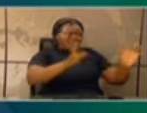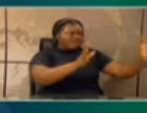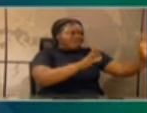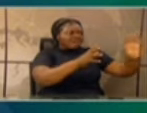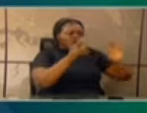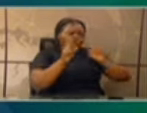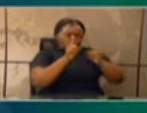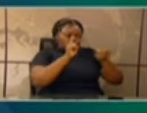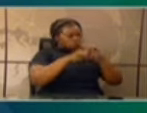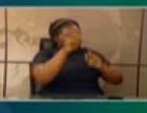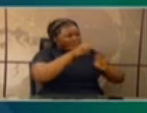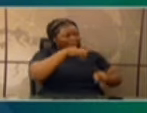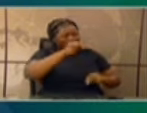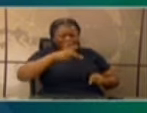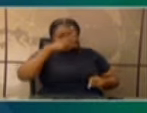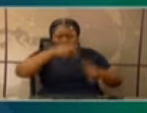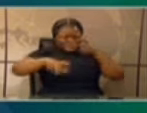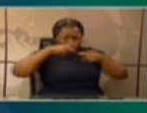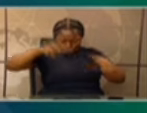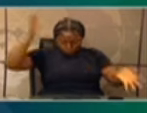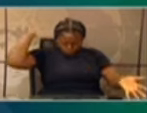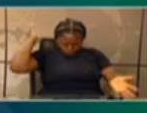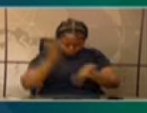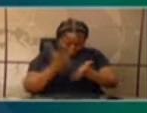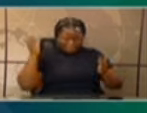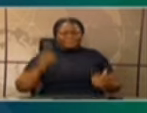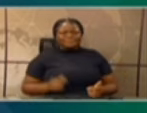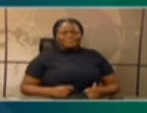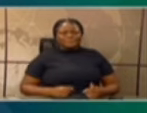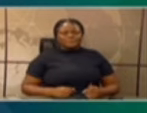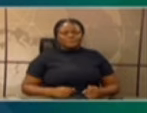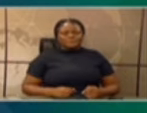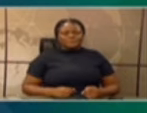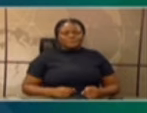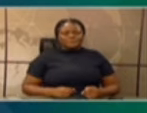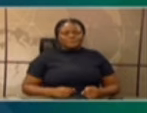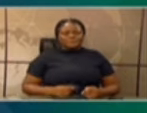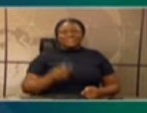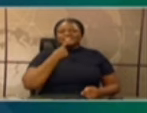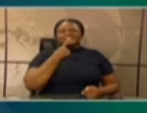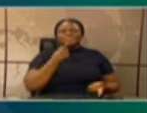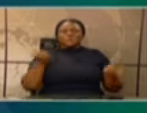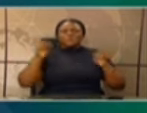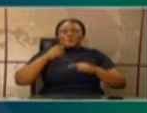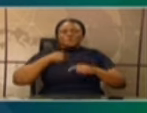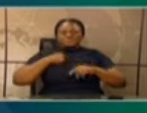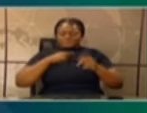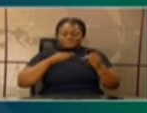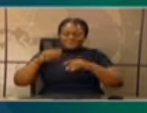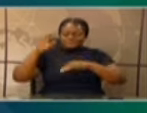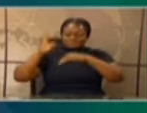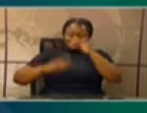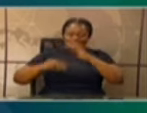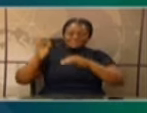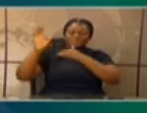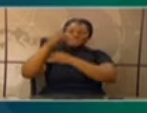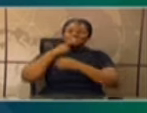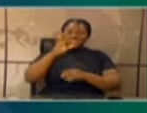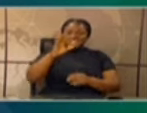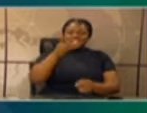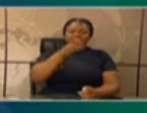Because David, I am Penaba, Solomon, I am Penaba. But one of the best you are diamond, Yankupon, and they say